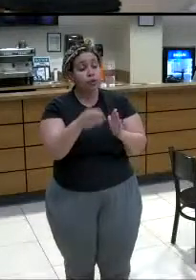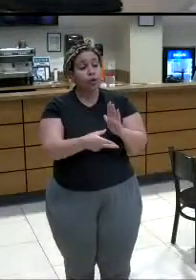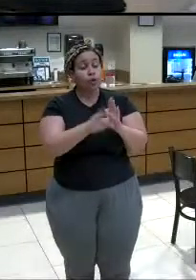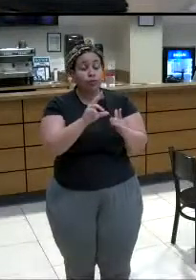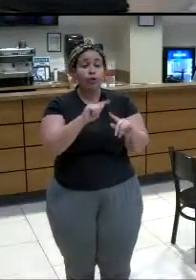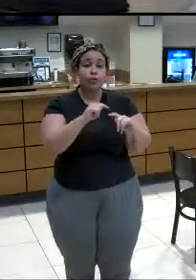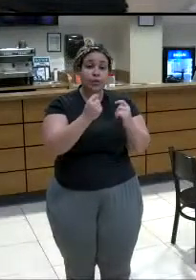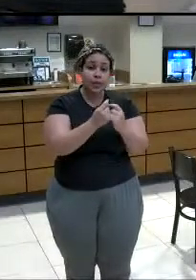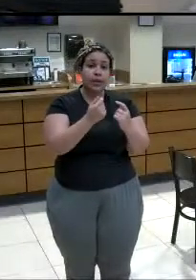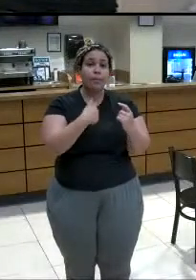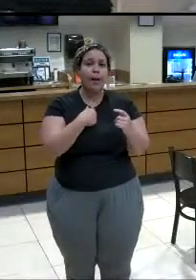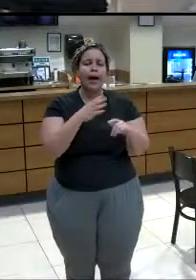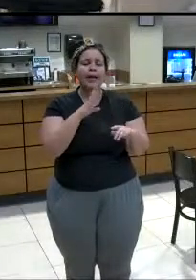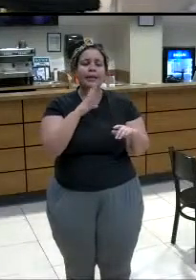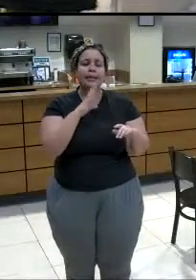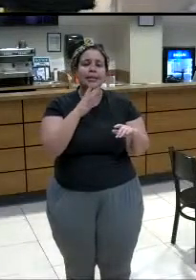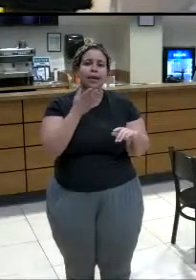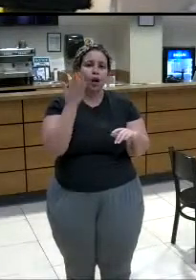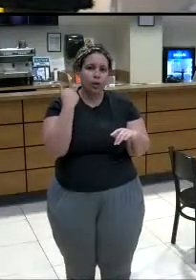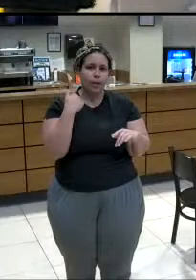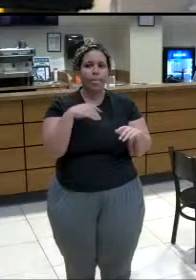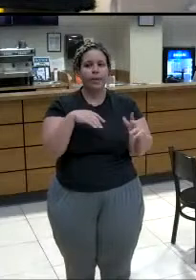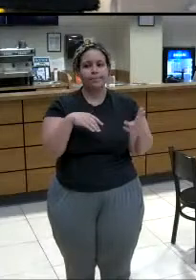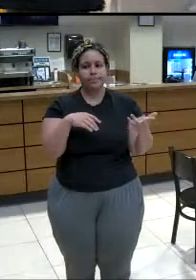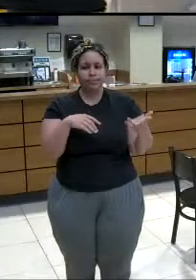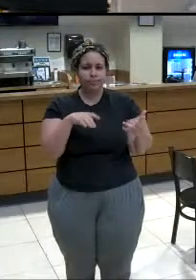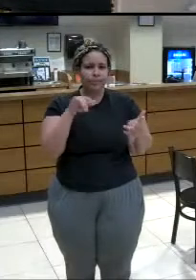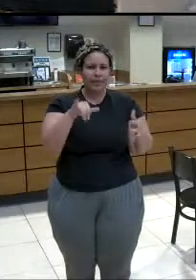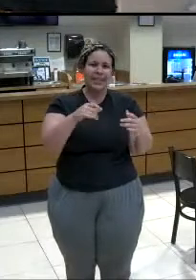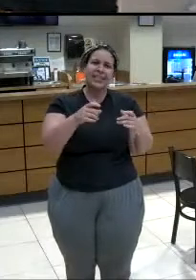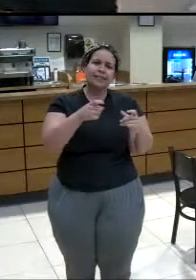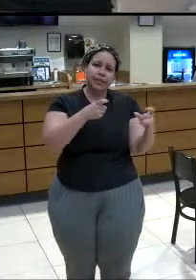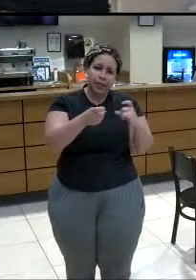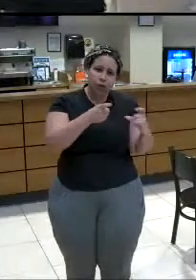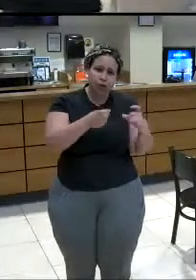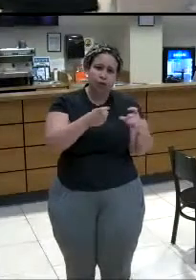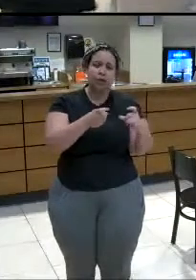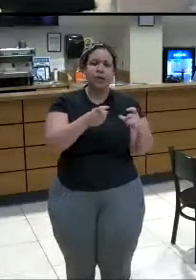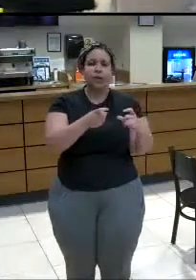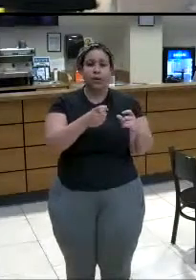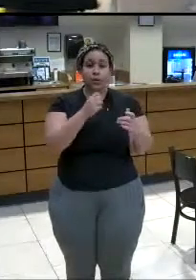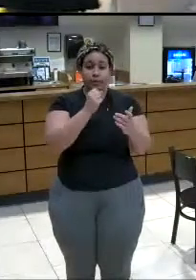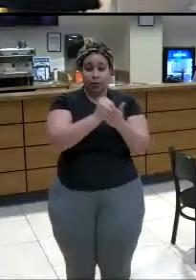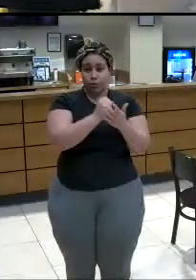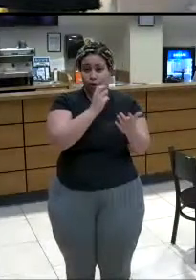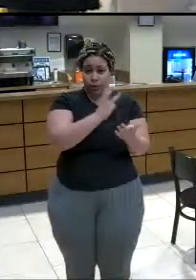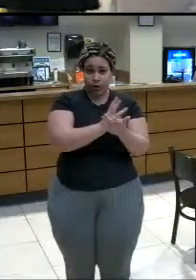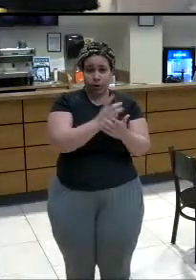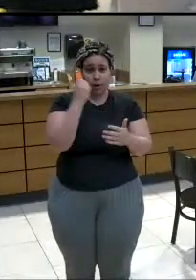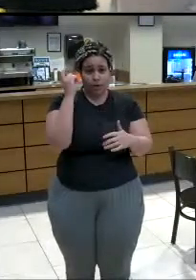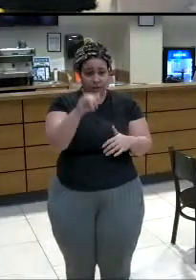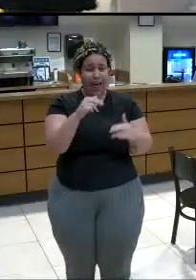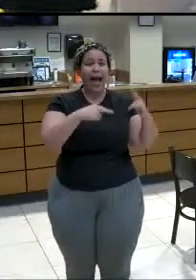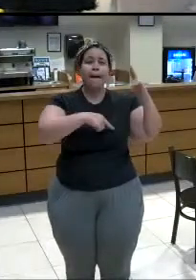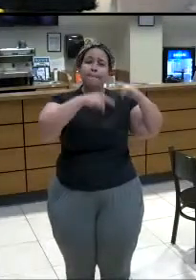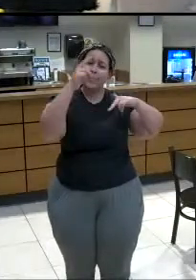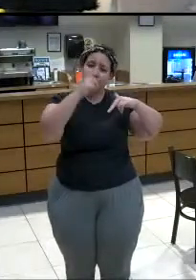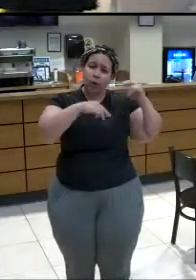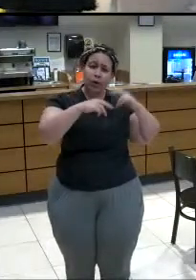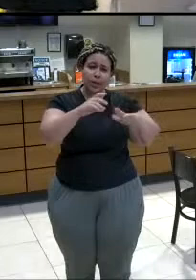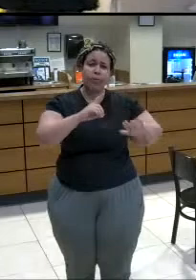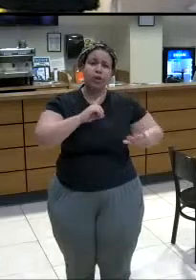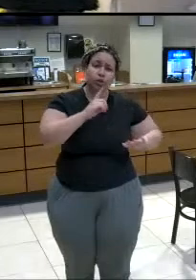that is facilitated by the school social worker for that building. So they're responsible for ensuring that the team,